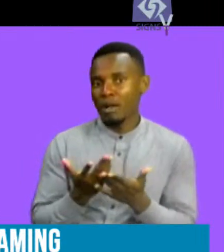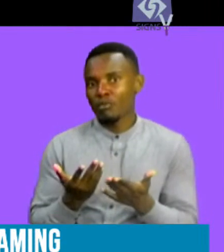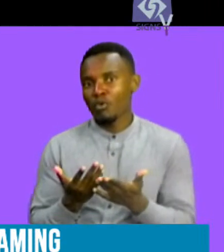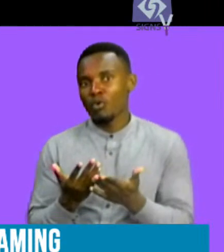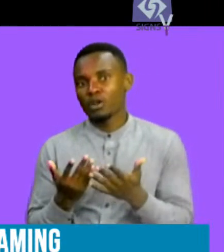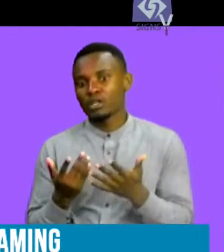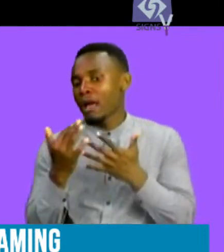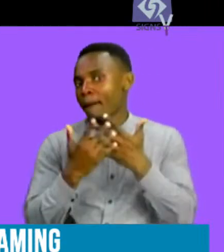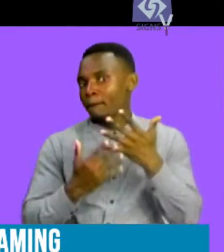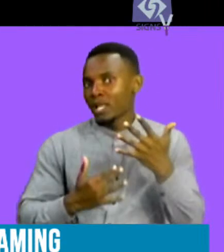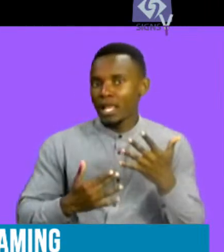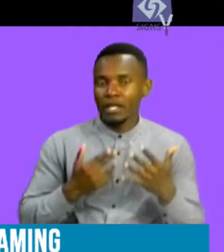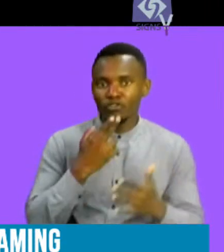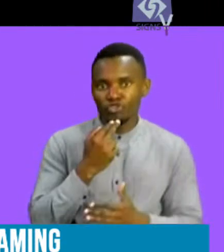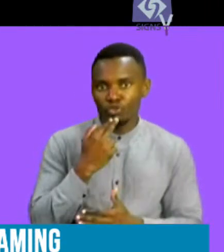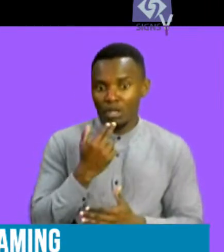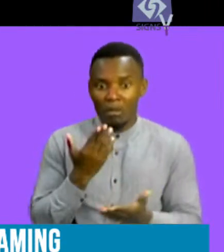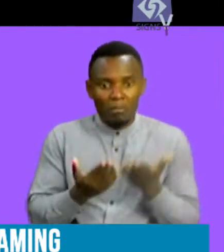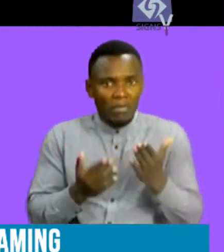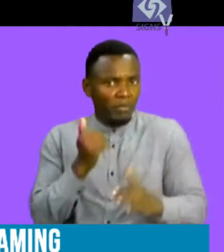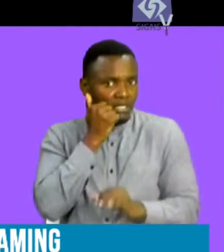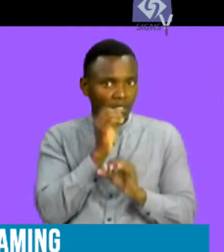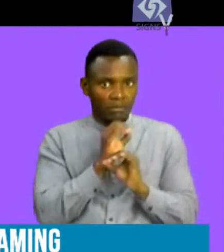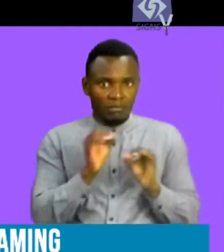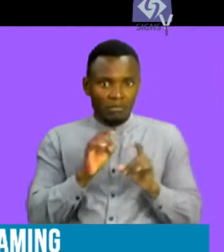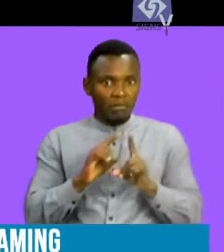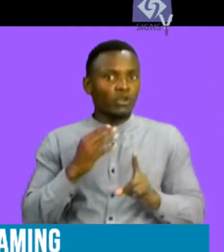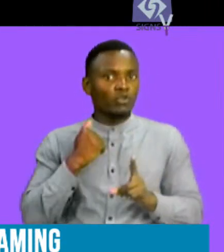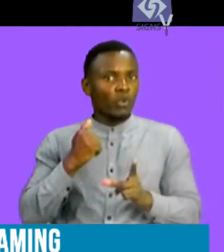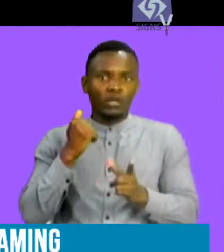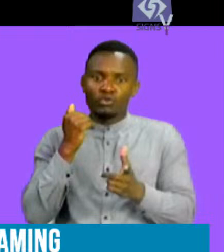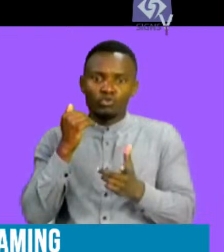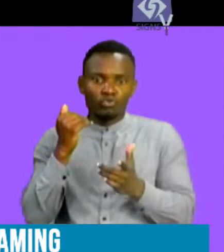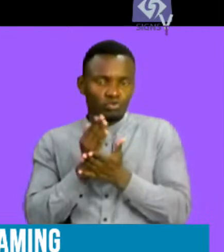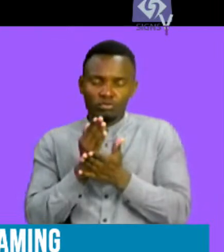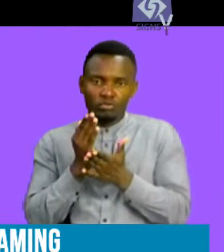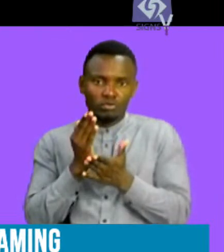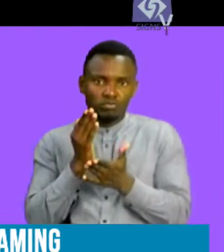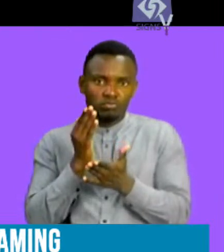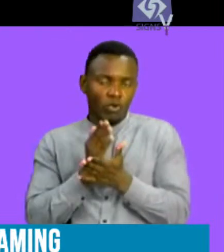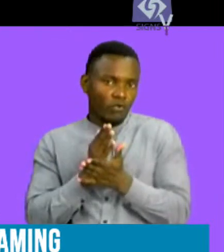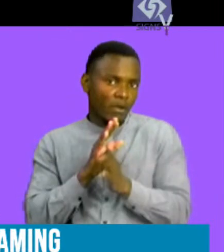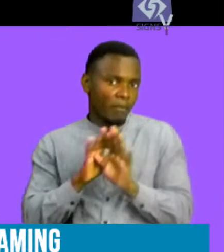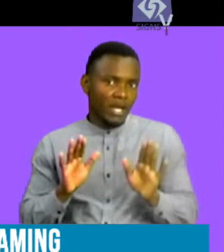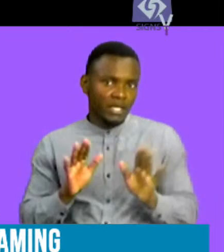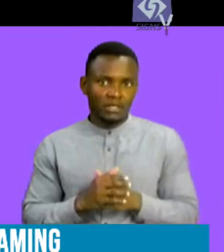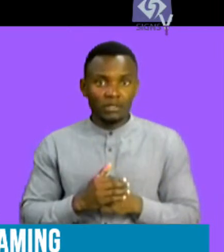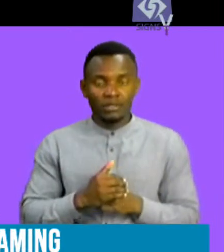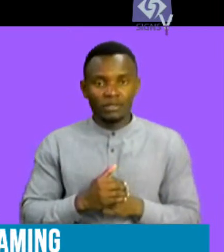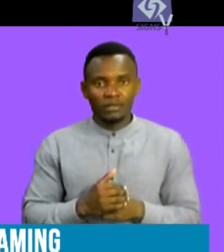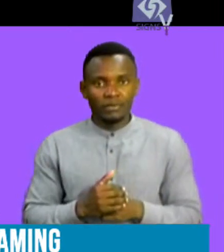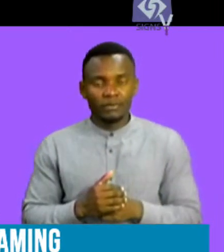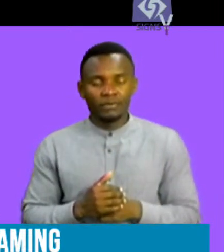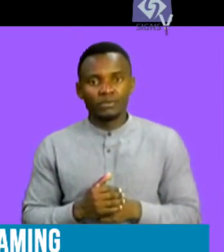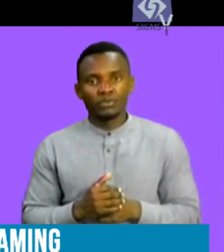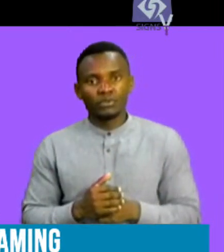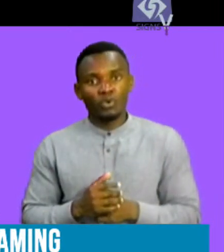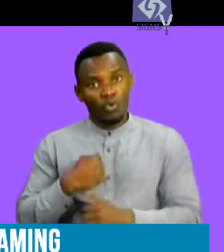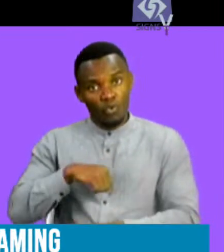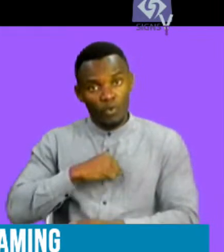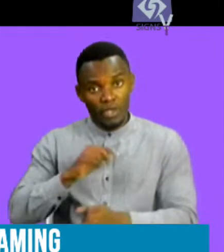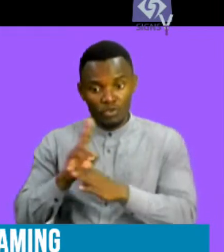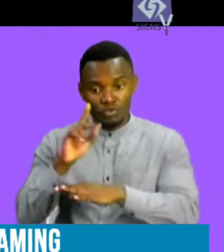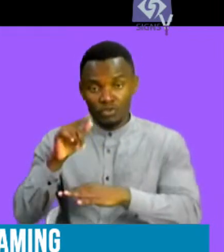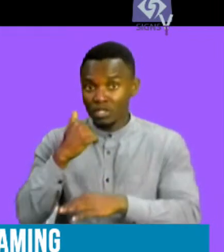know, not necessarily that I'm sick, but I want to walk into the hospital. So we are because people live in the society. So we are using community